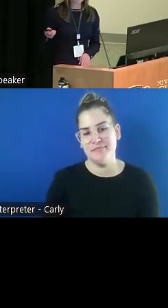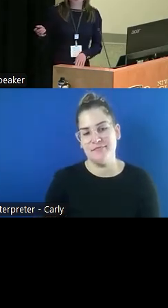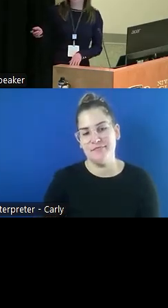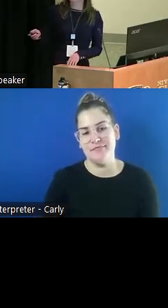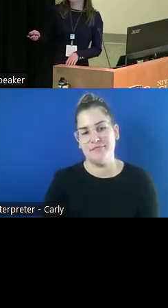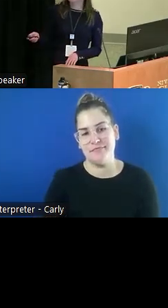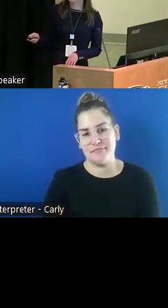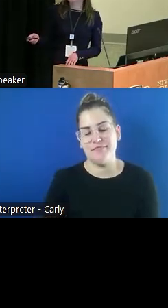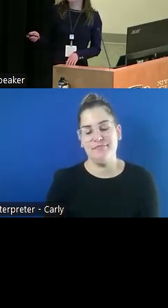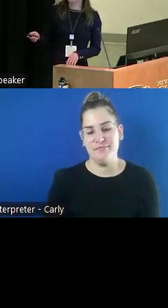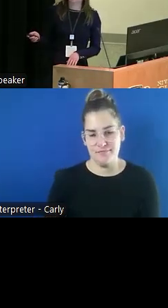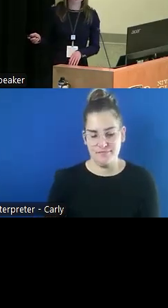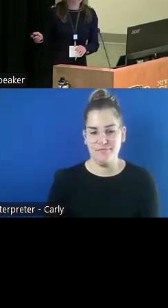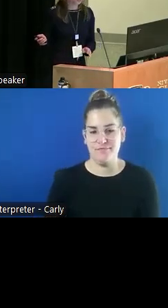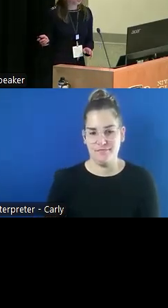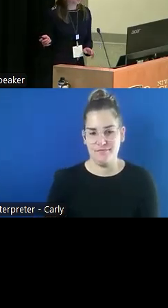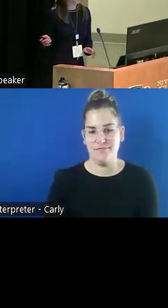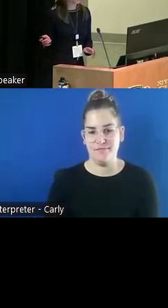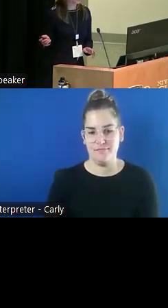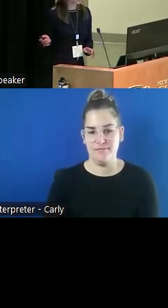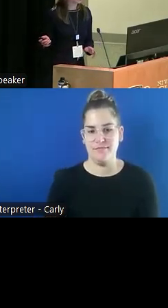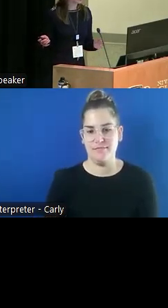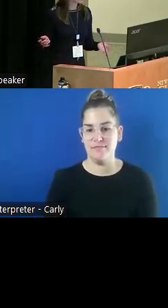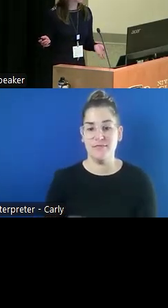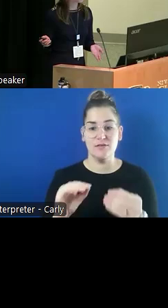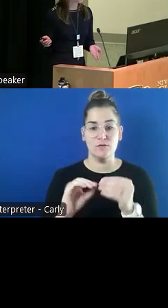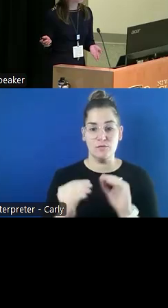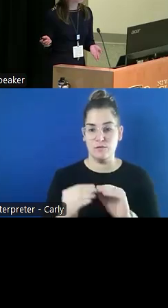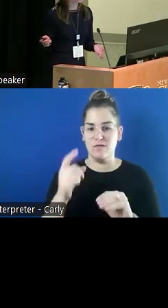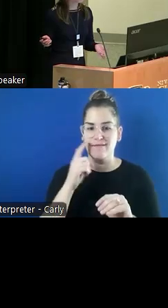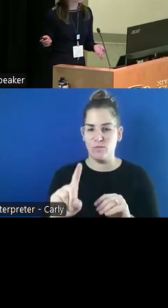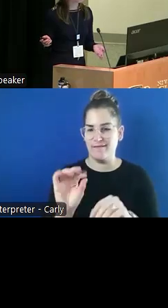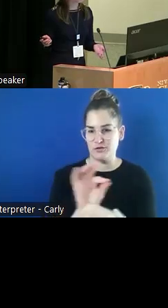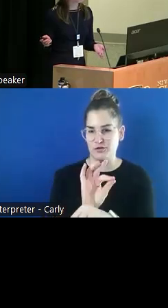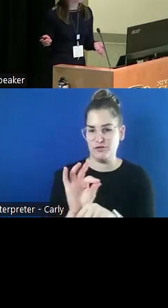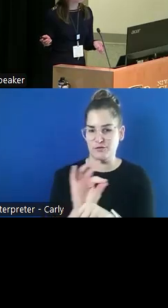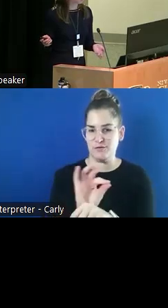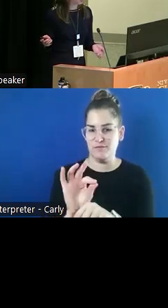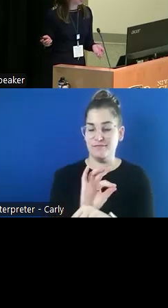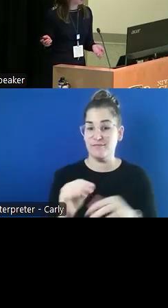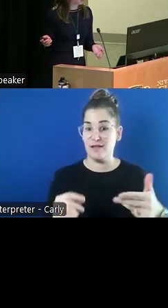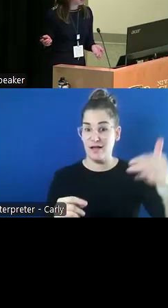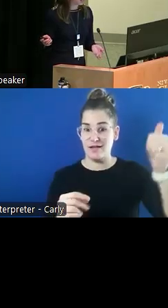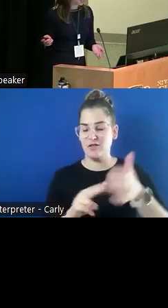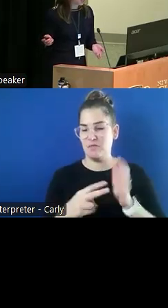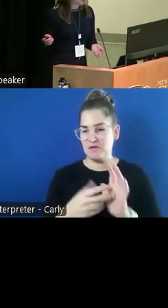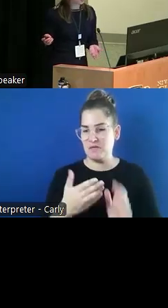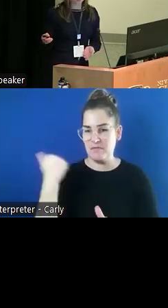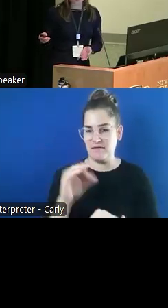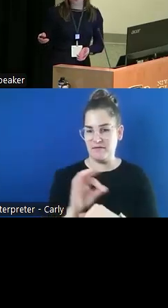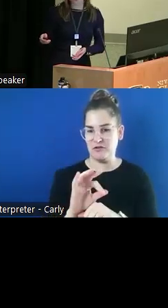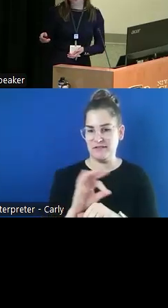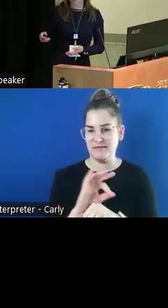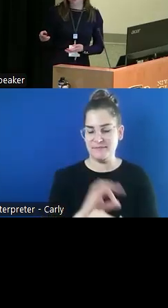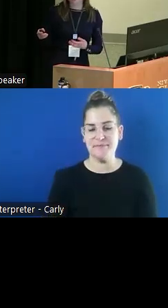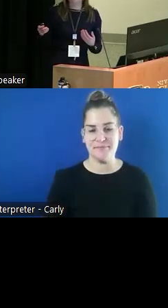Here we have scores of functioning, and the higher the score, the better the functioning. You could see that